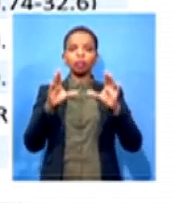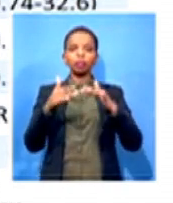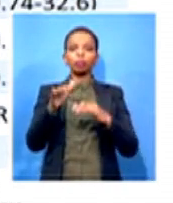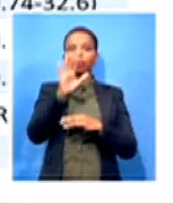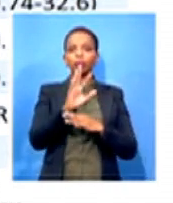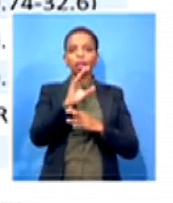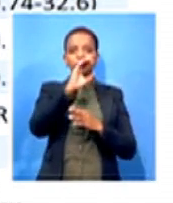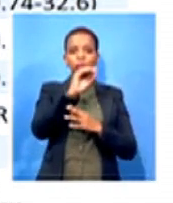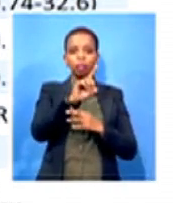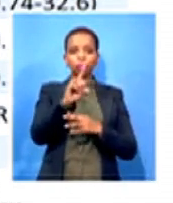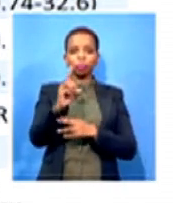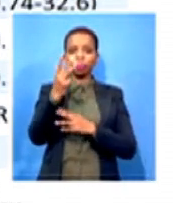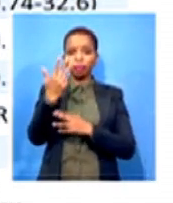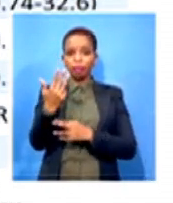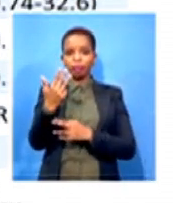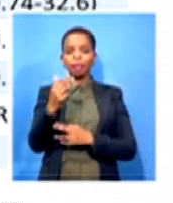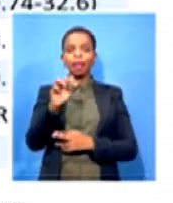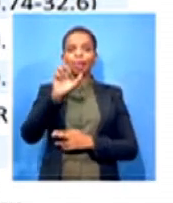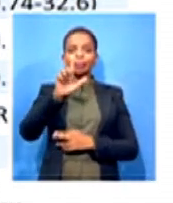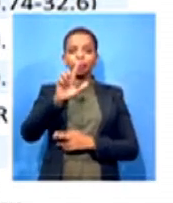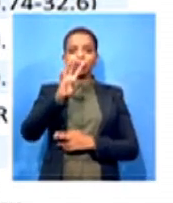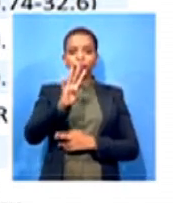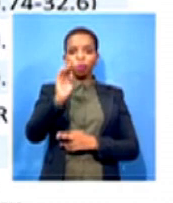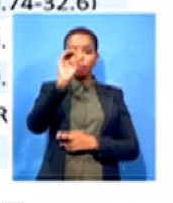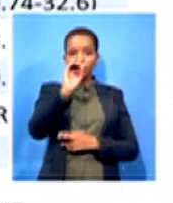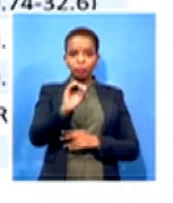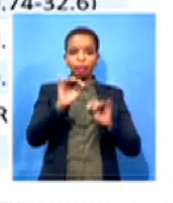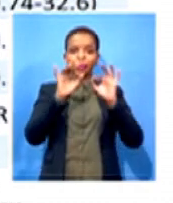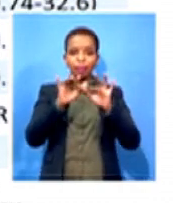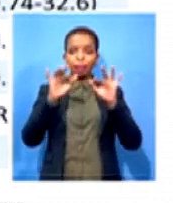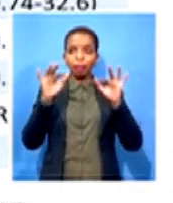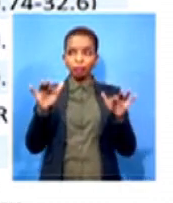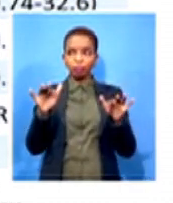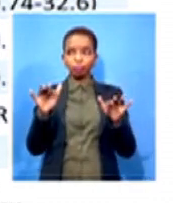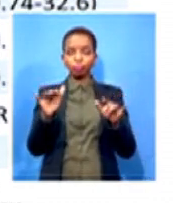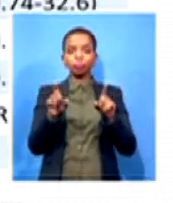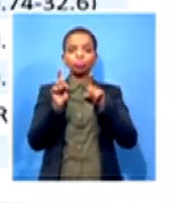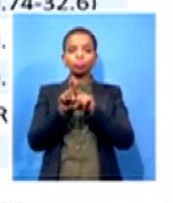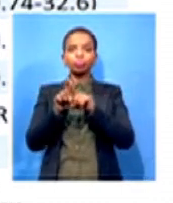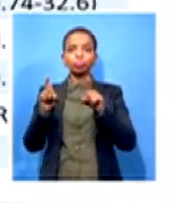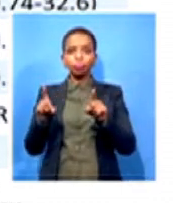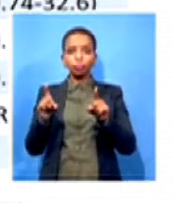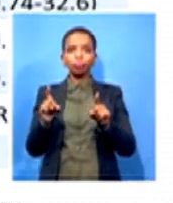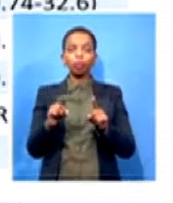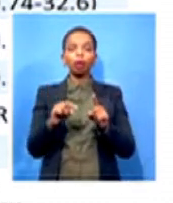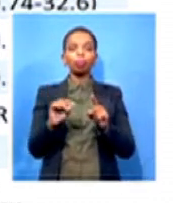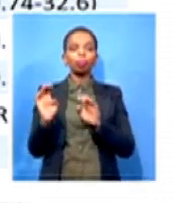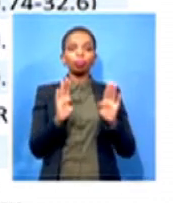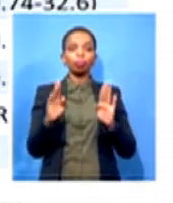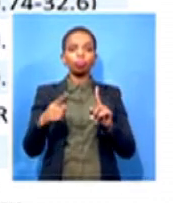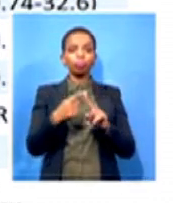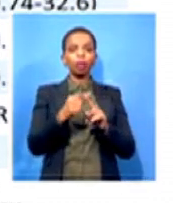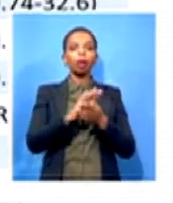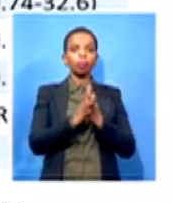7.4% of people who had a contact became positive. And then if you look at 10 to 19 years